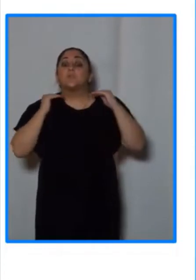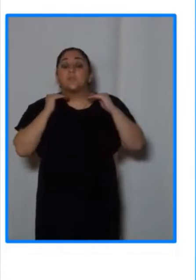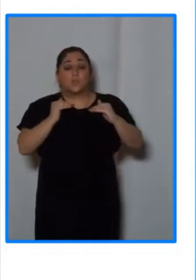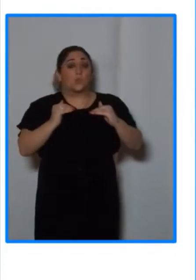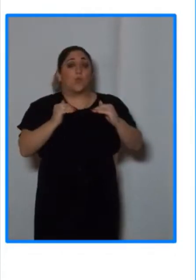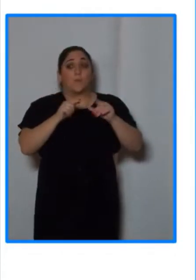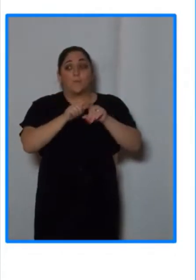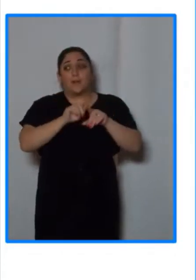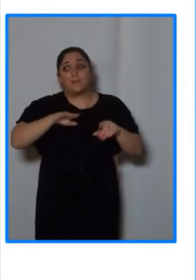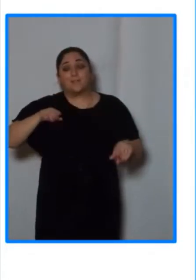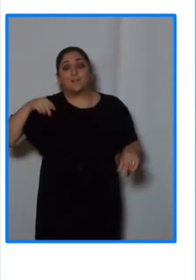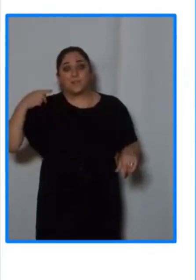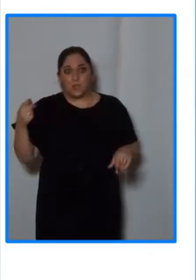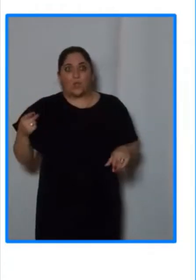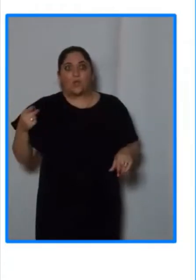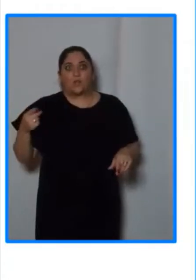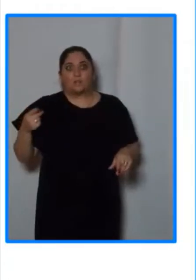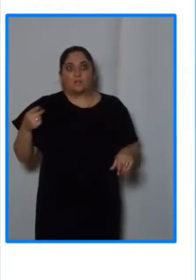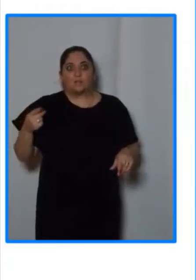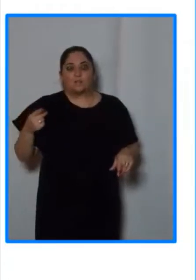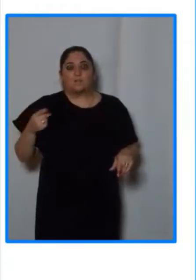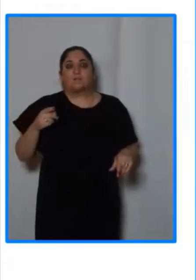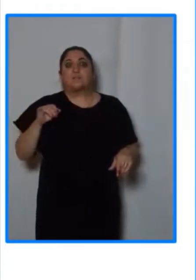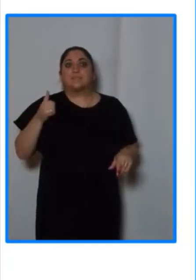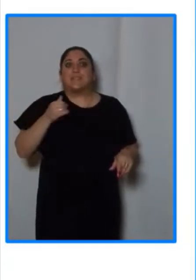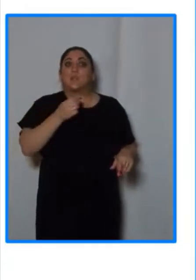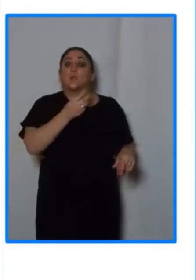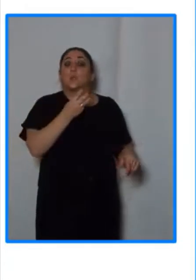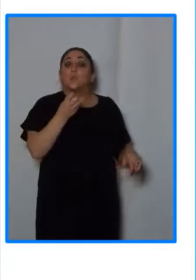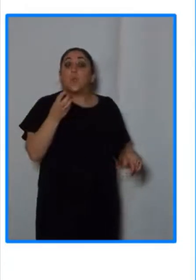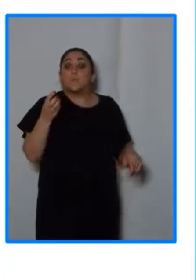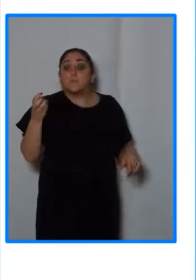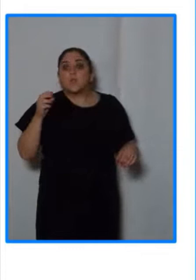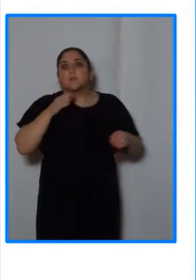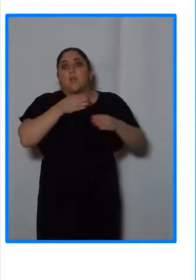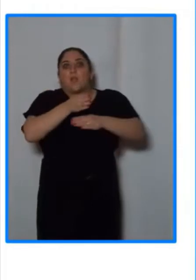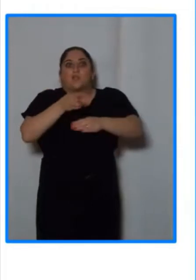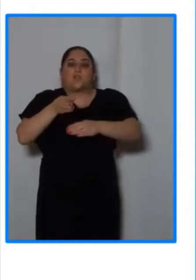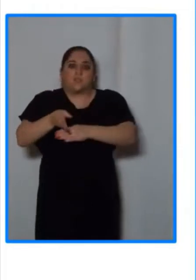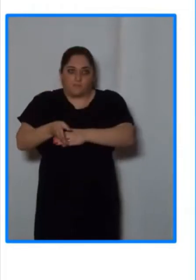others, considering that the websites you need are accessible.